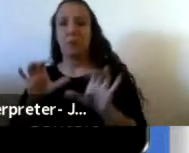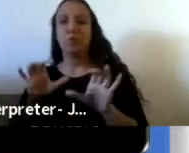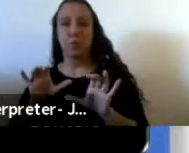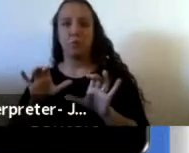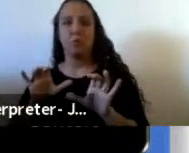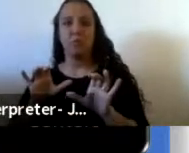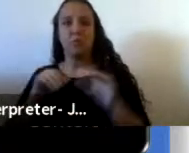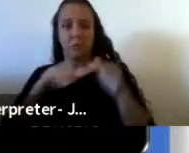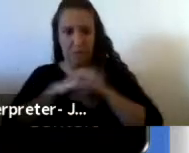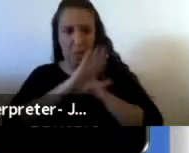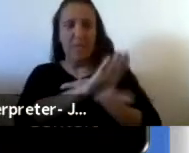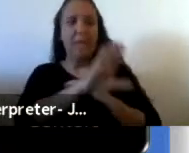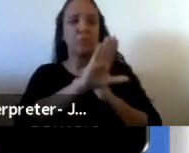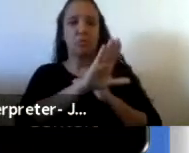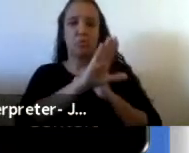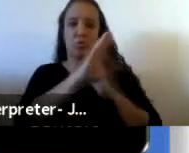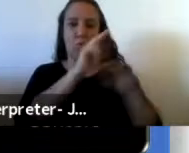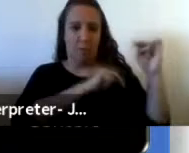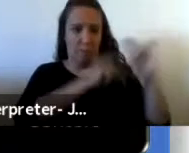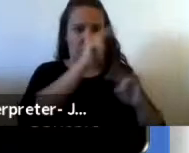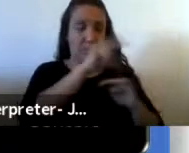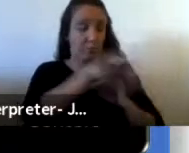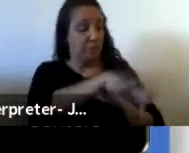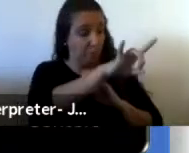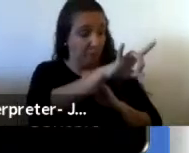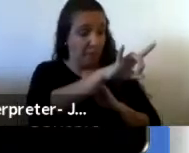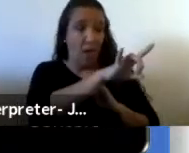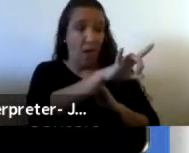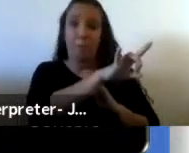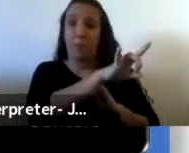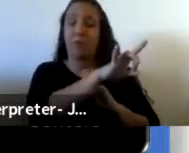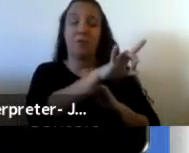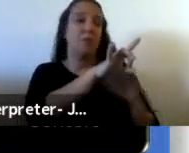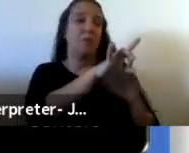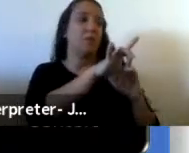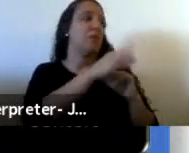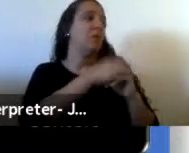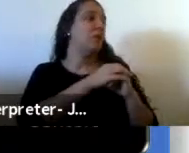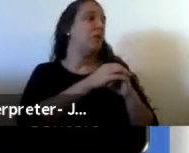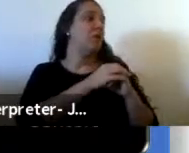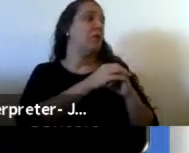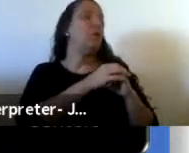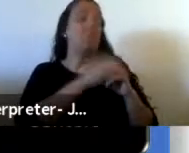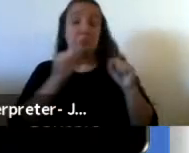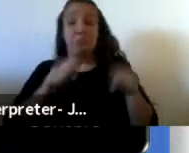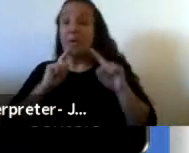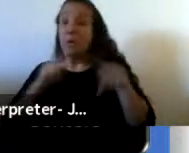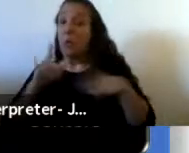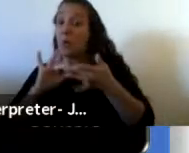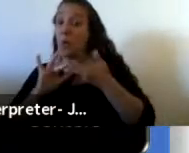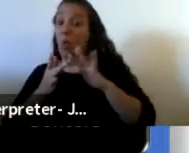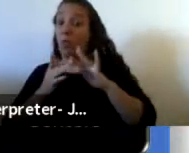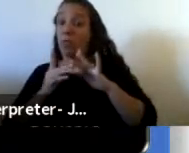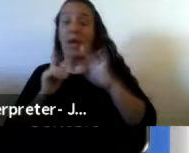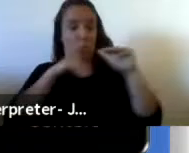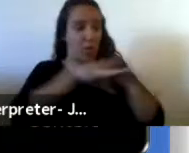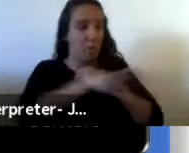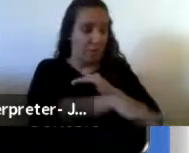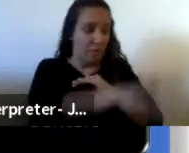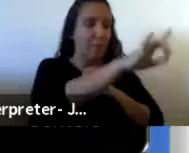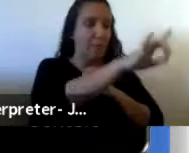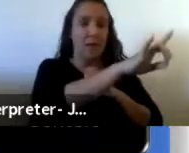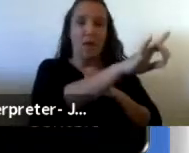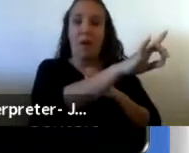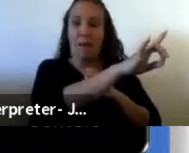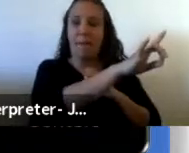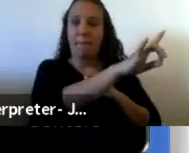coming into your place of business, whether it's picking up an item that they actually can order online, or coming into your place of business